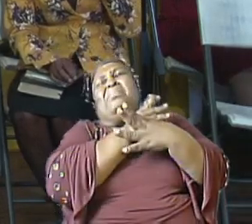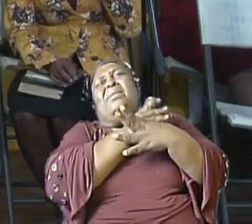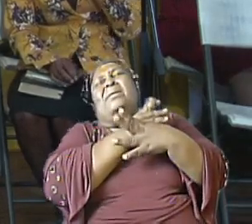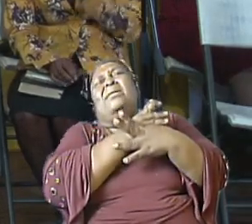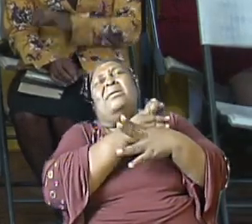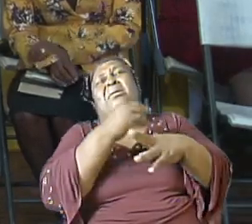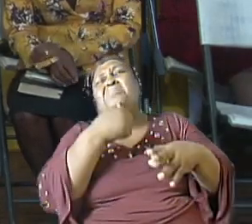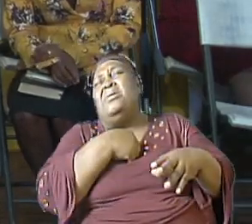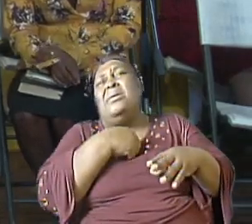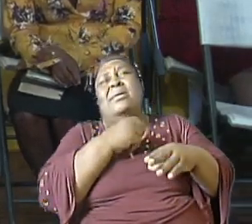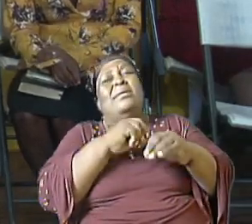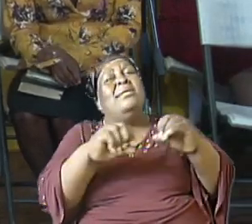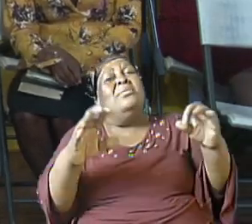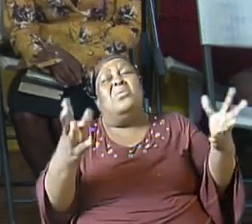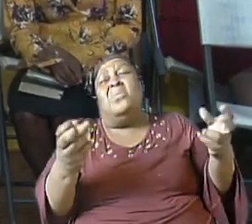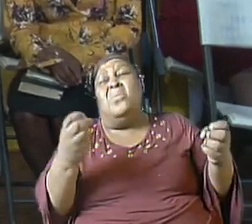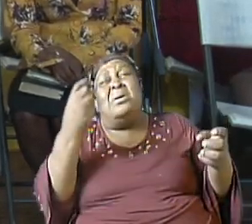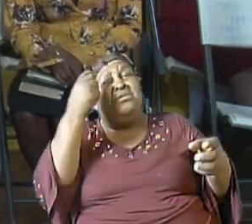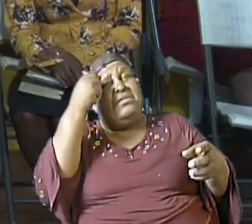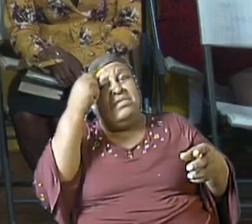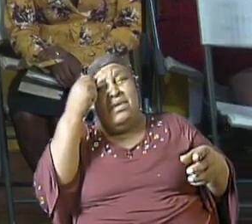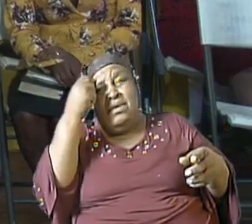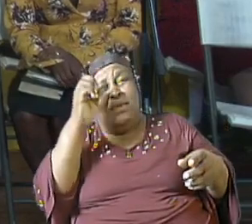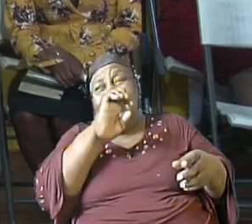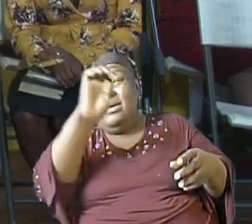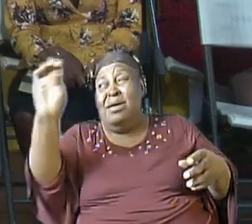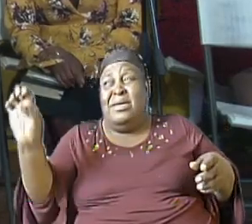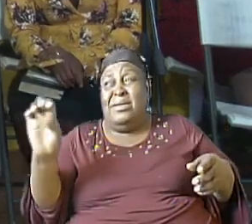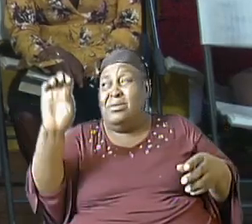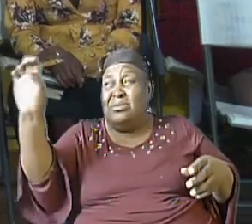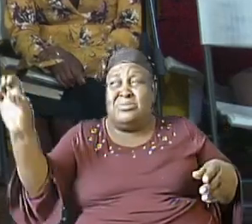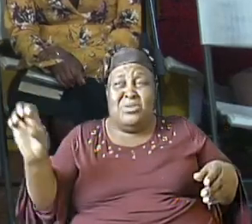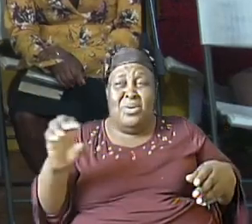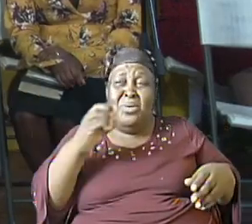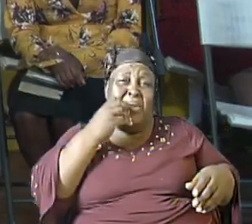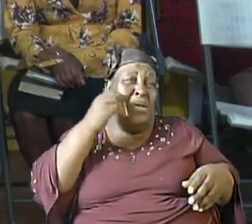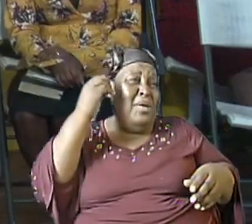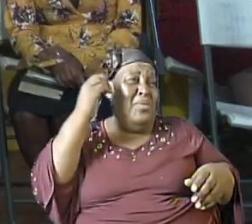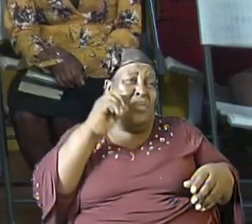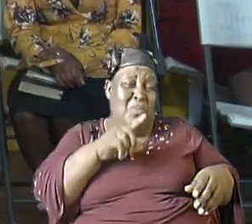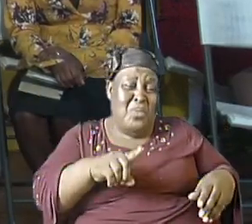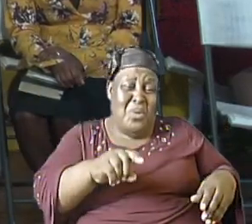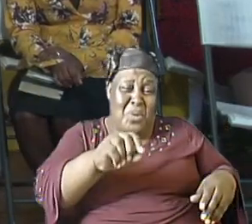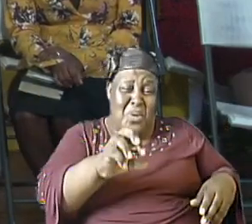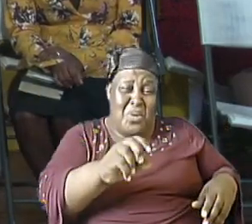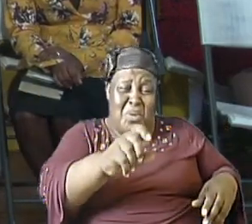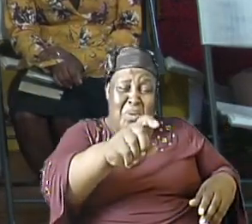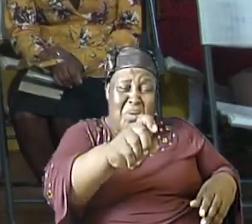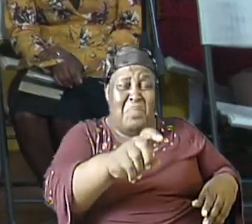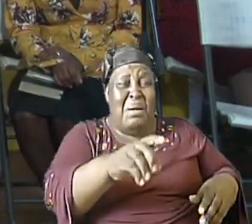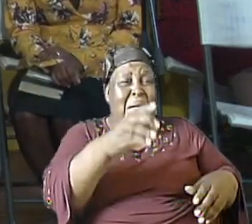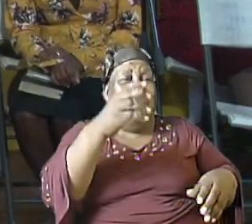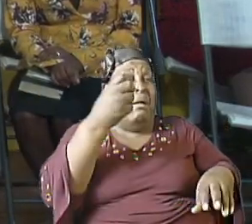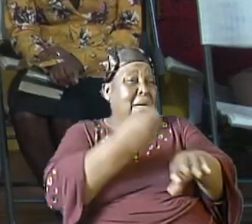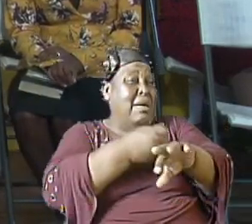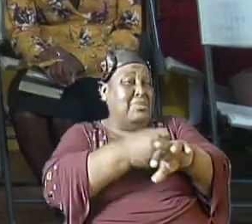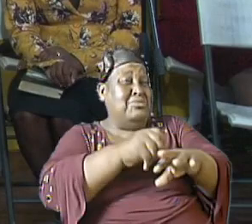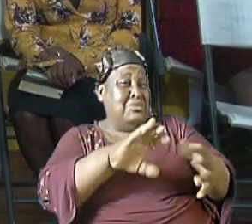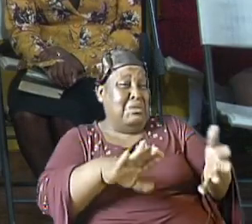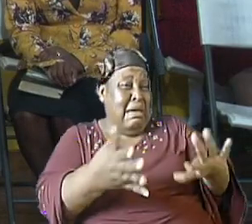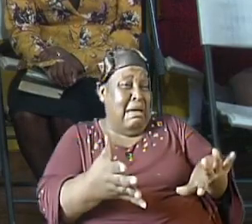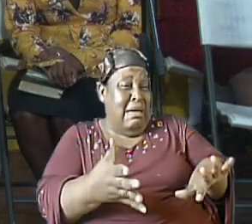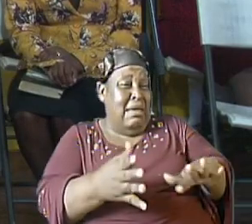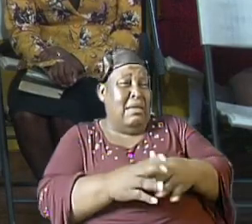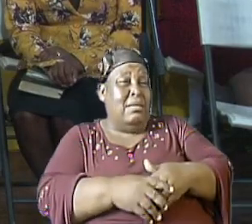don't want to think the eternal worms where they cannot die, at least if me squish them, by chance they might